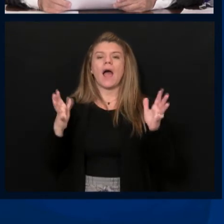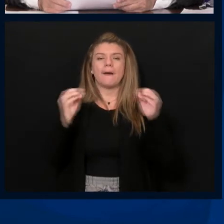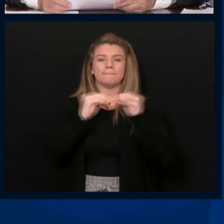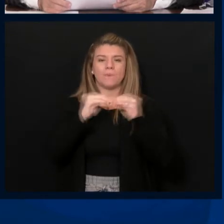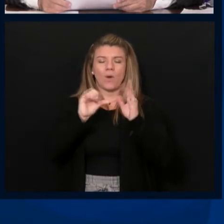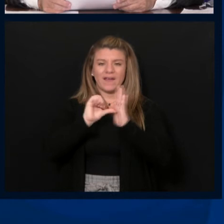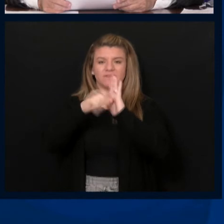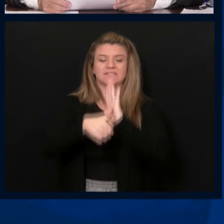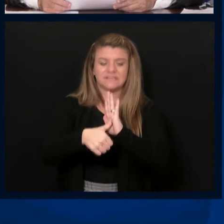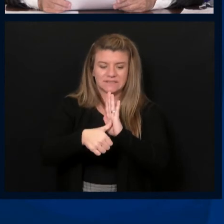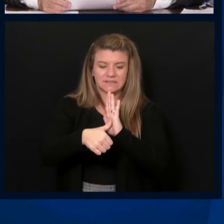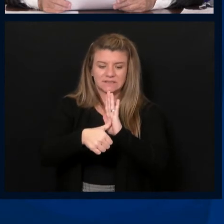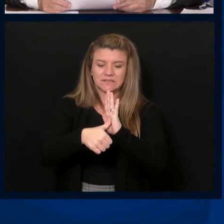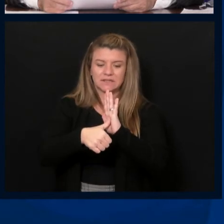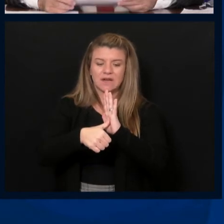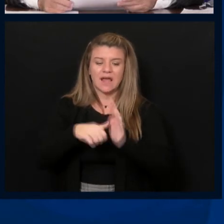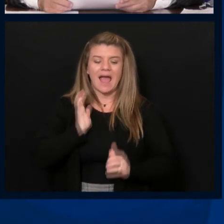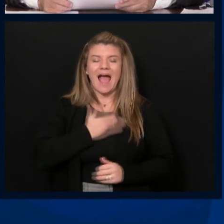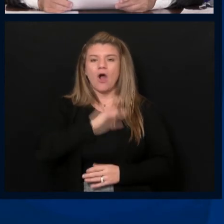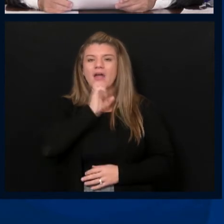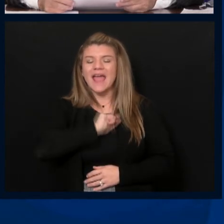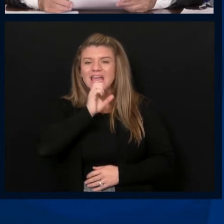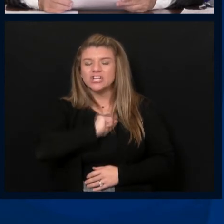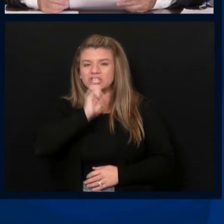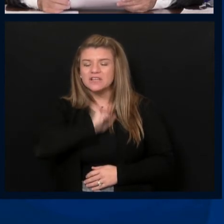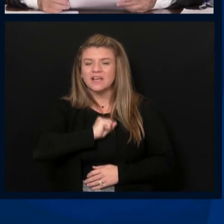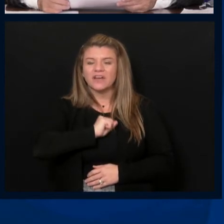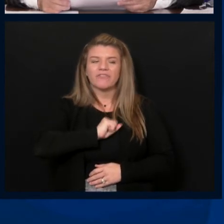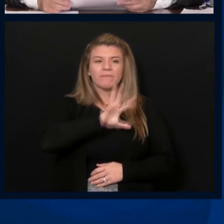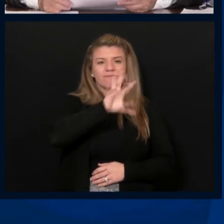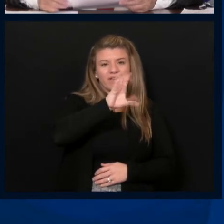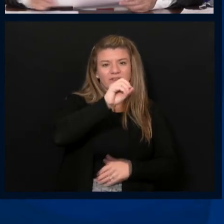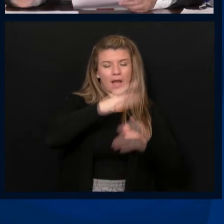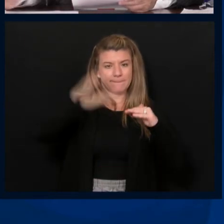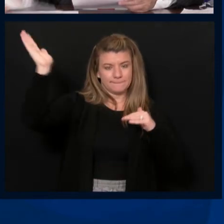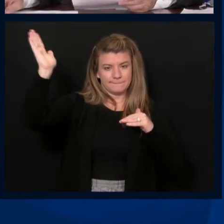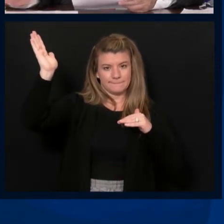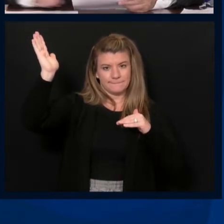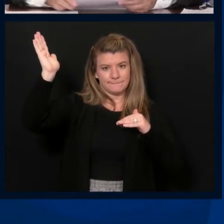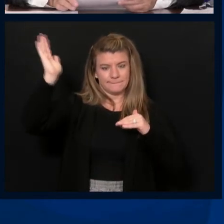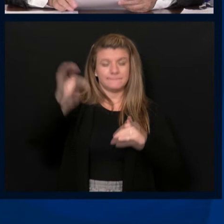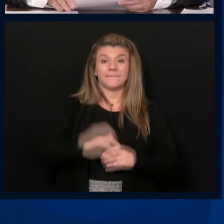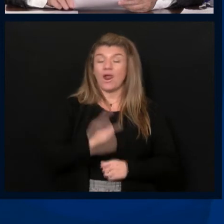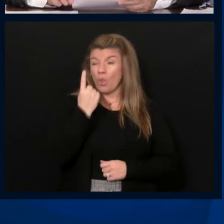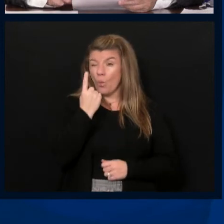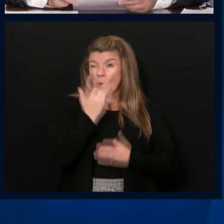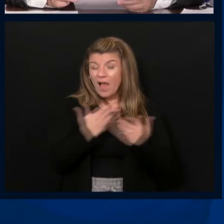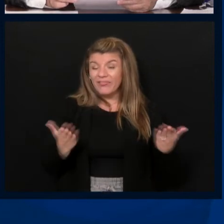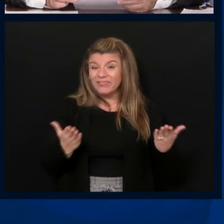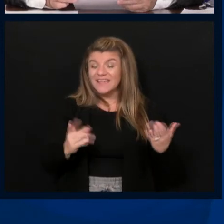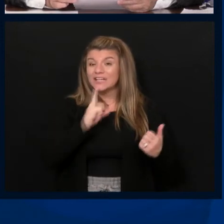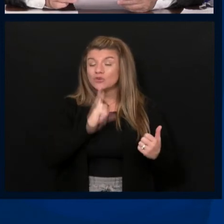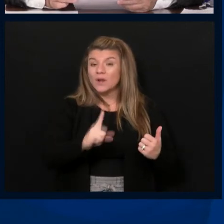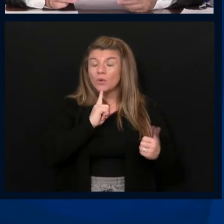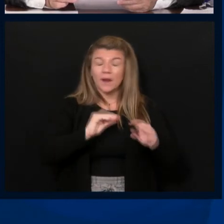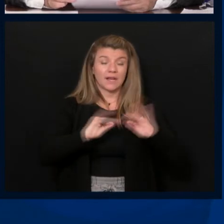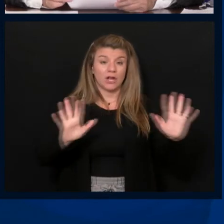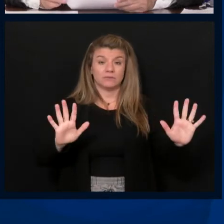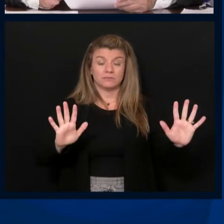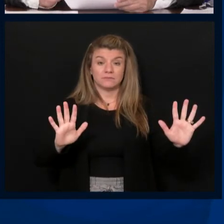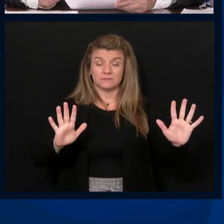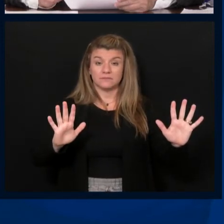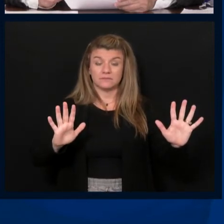put on our aging from 50 years up. The one thing that is really so apparent is just